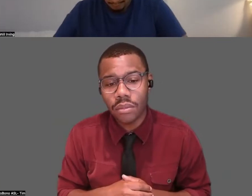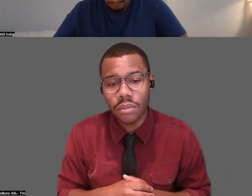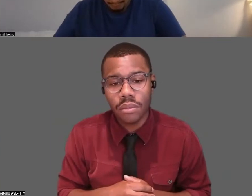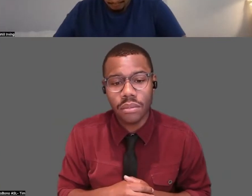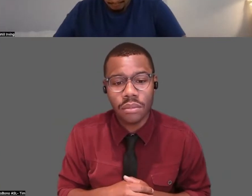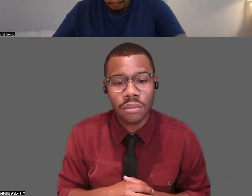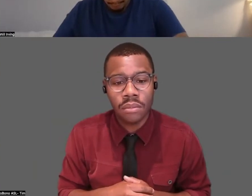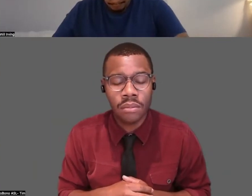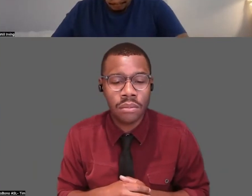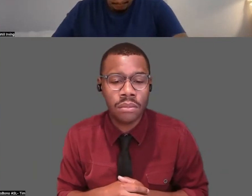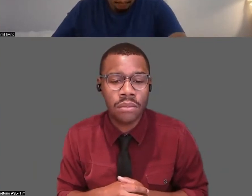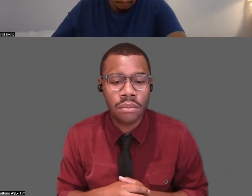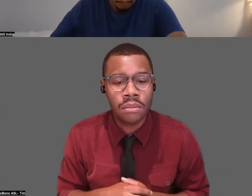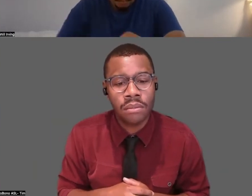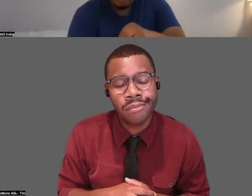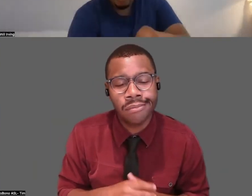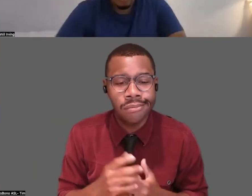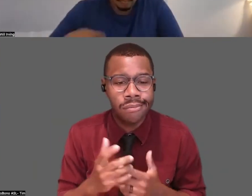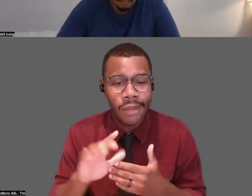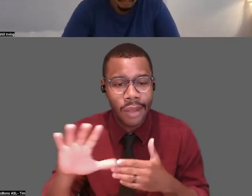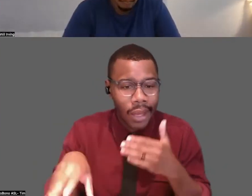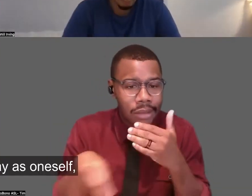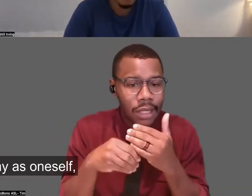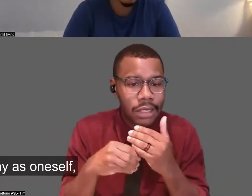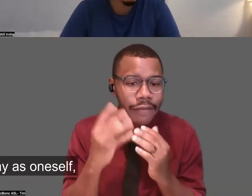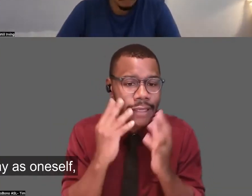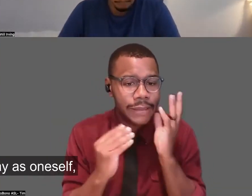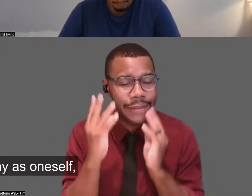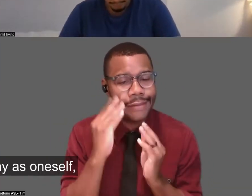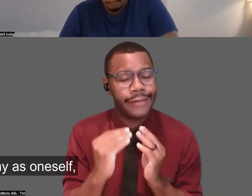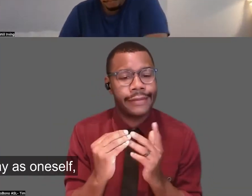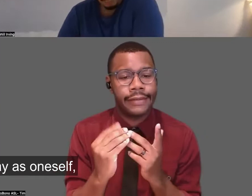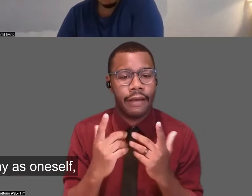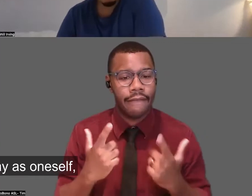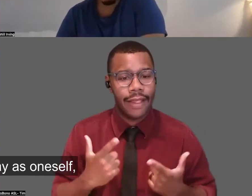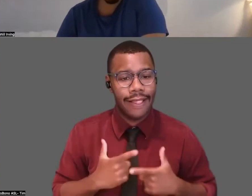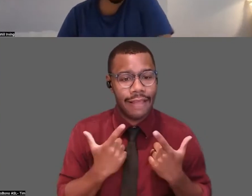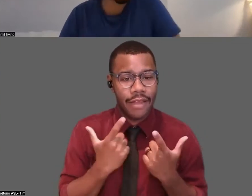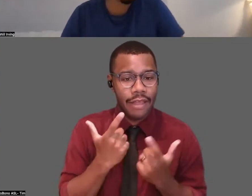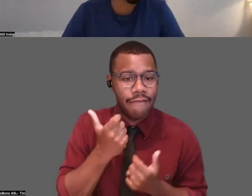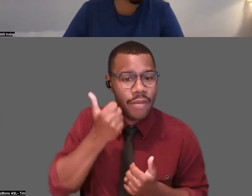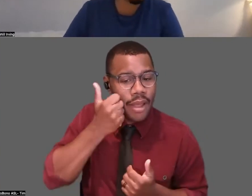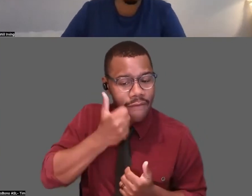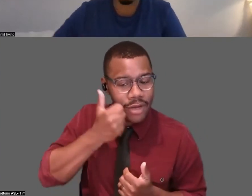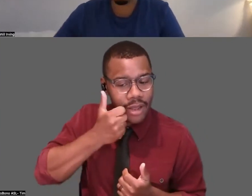excessive experience of just like living from day to day as oneself.